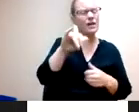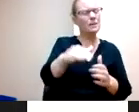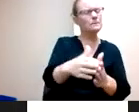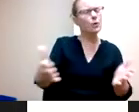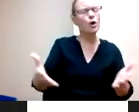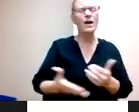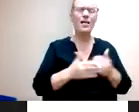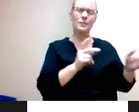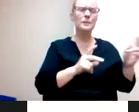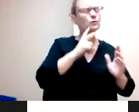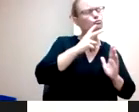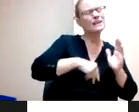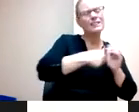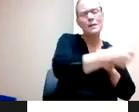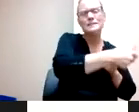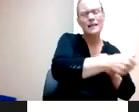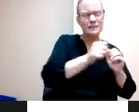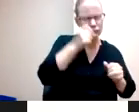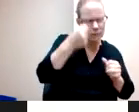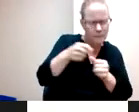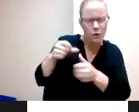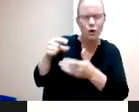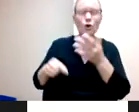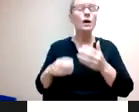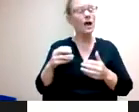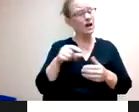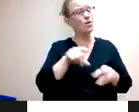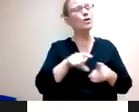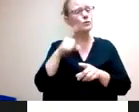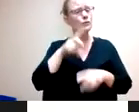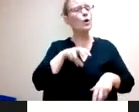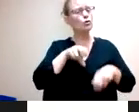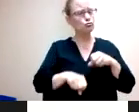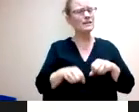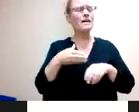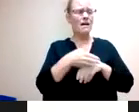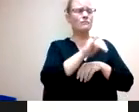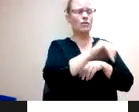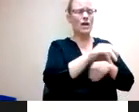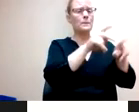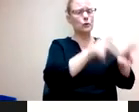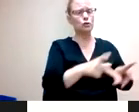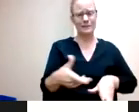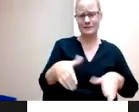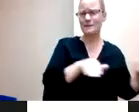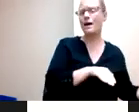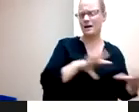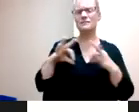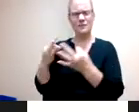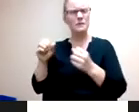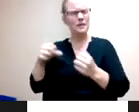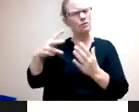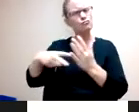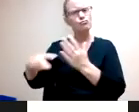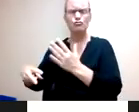Even after death, with bereavement for the family, this book can be a big support on decisions they made in the past. These are some